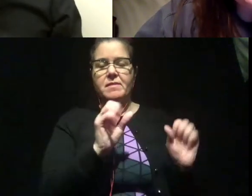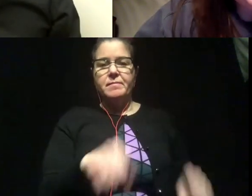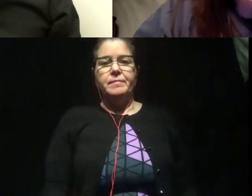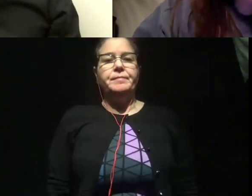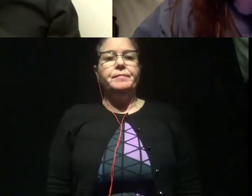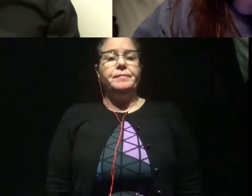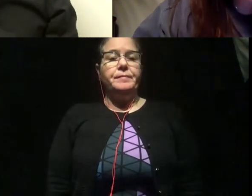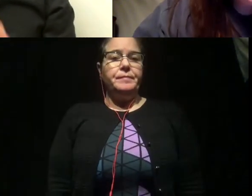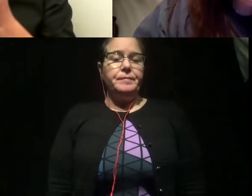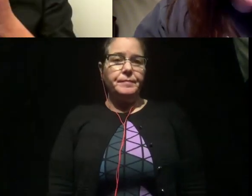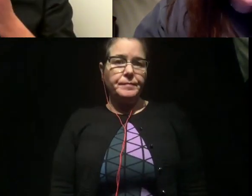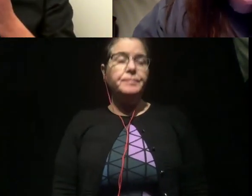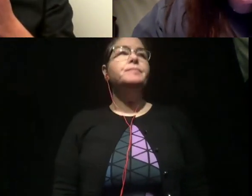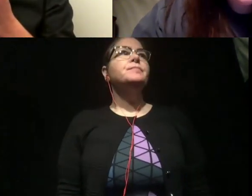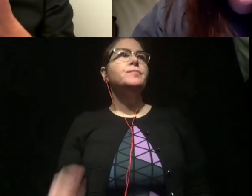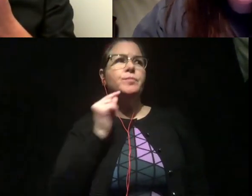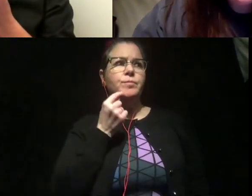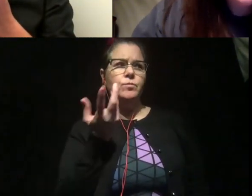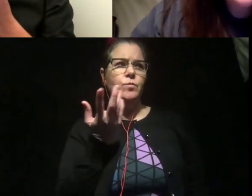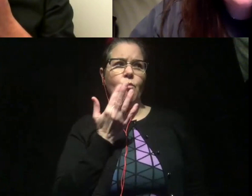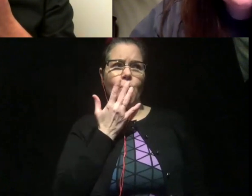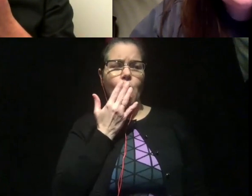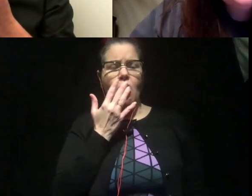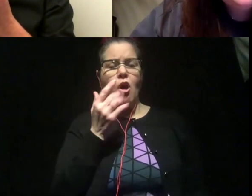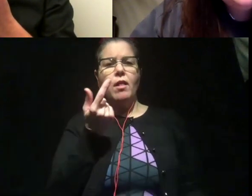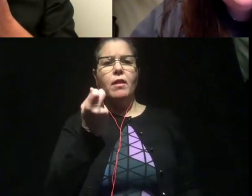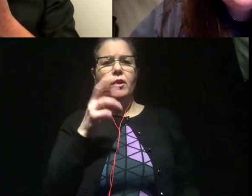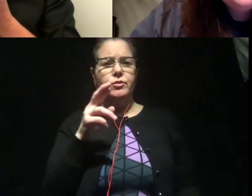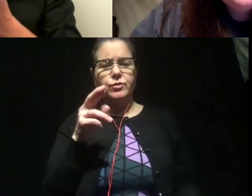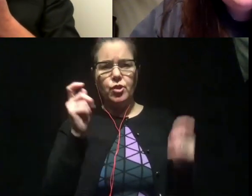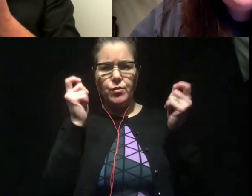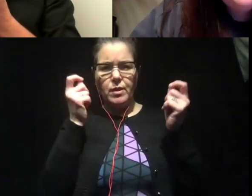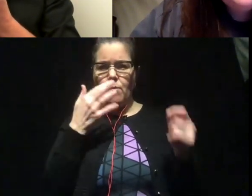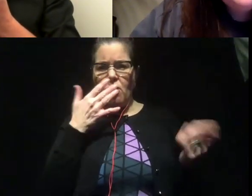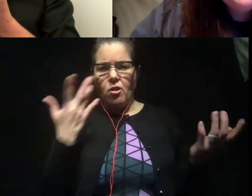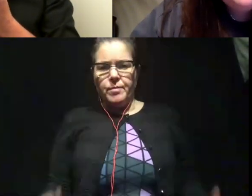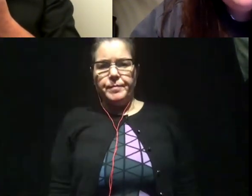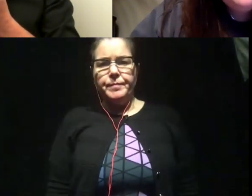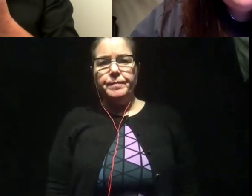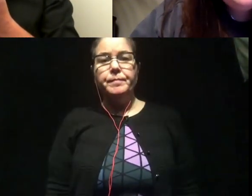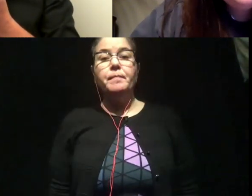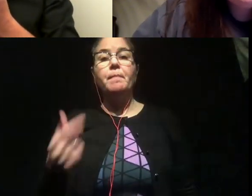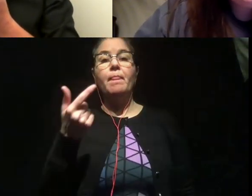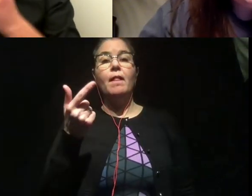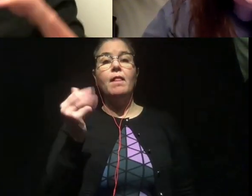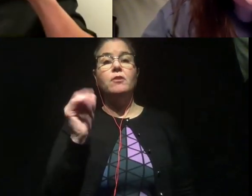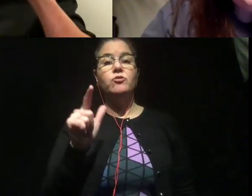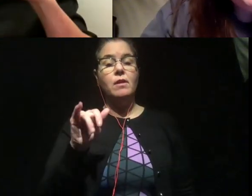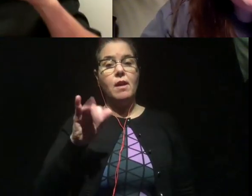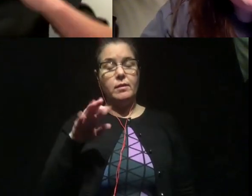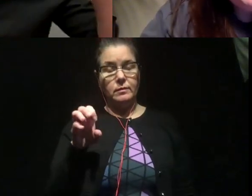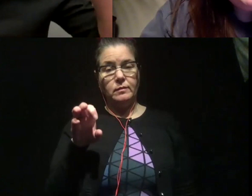Cool. So what color are the glaciers in Greenland? So glacial ice,